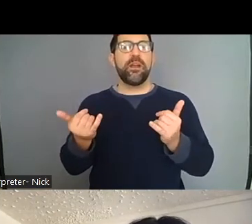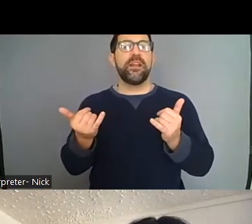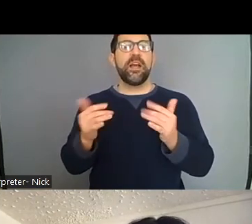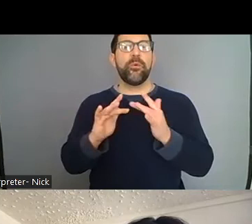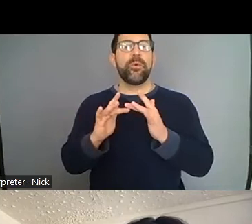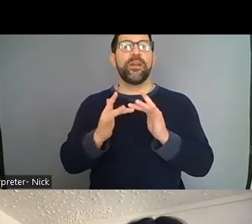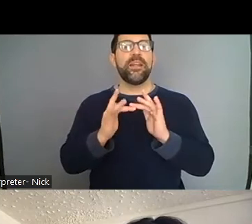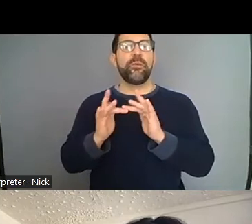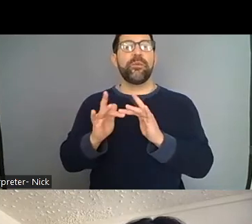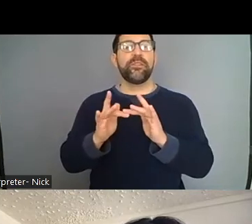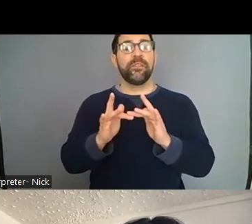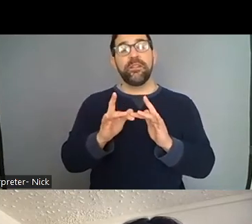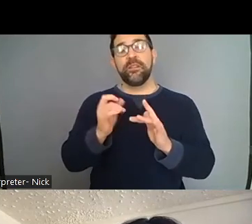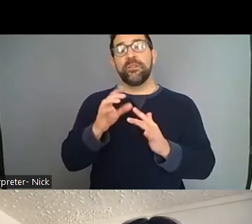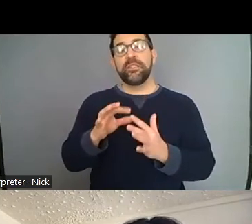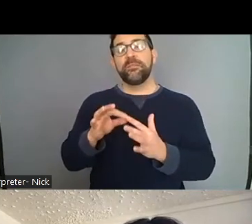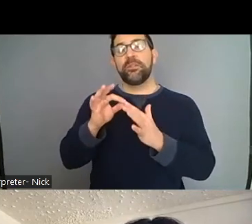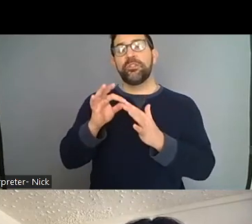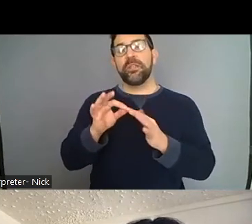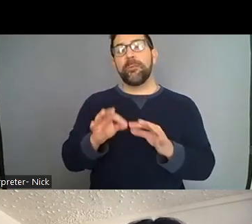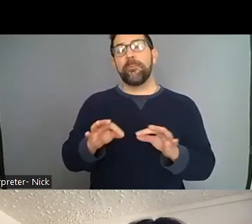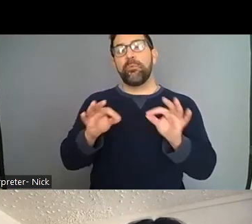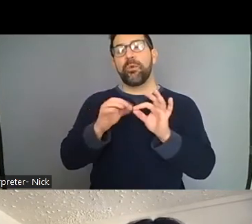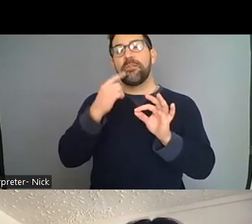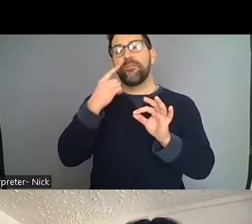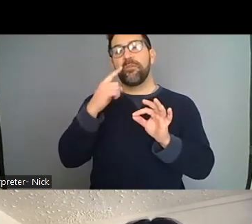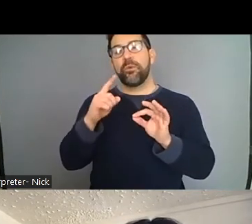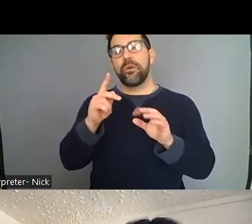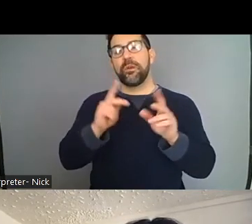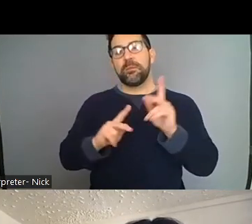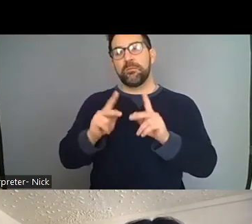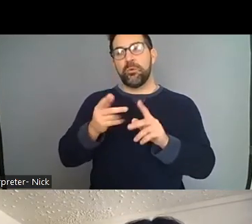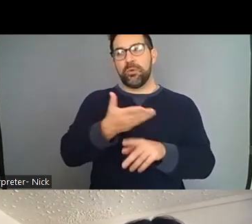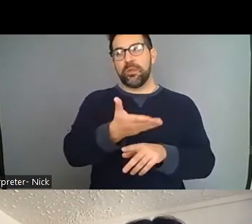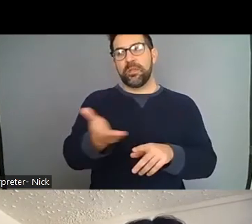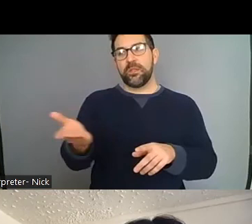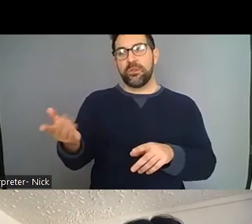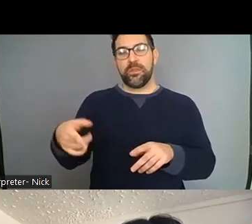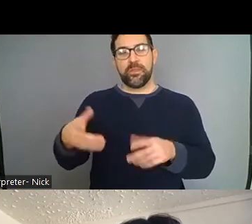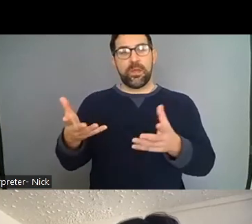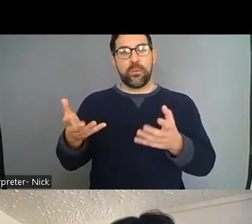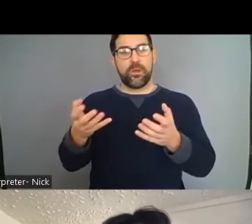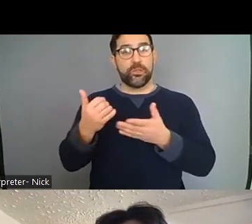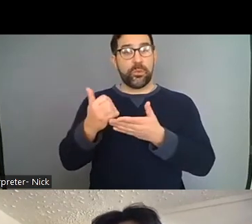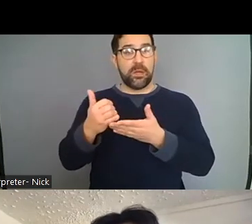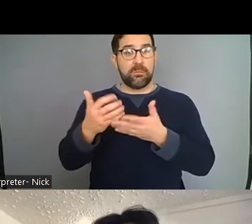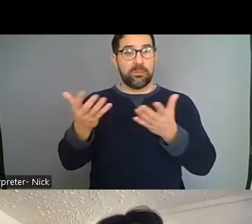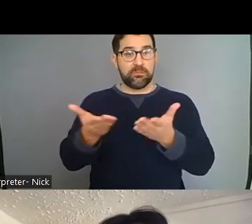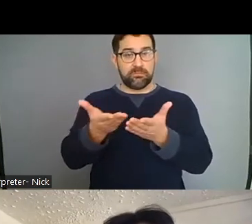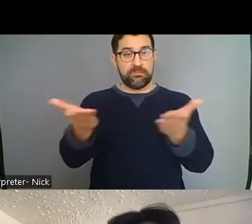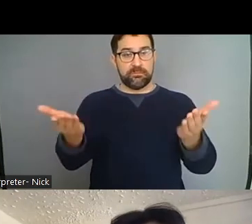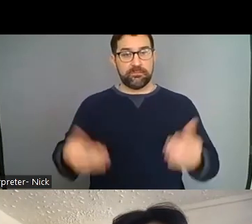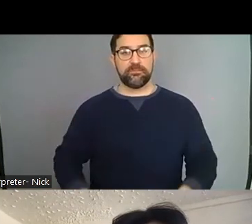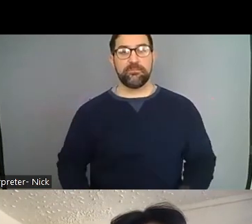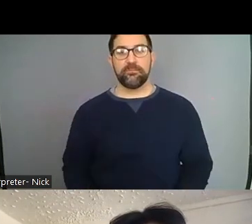networks, especially important for folks who are with us who might want to help or support or